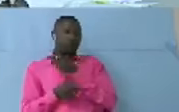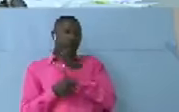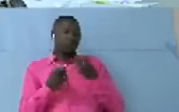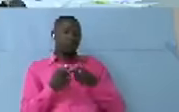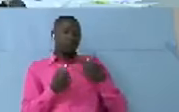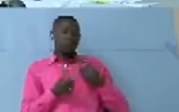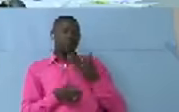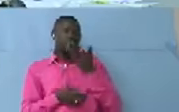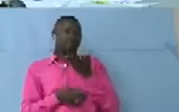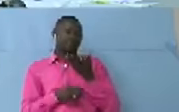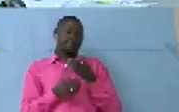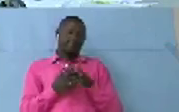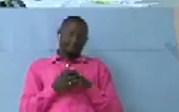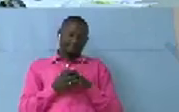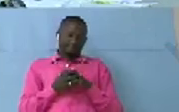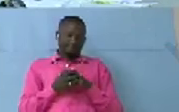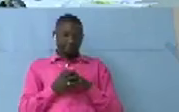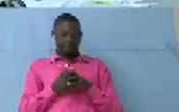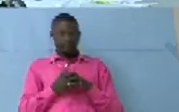the